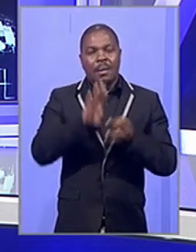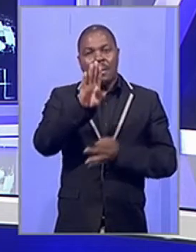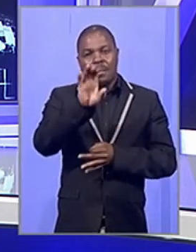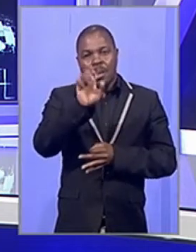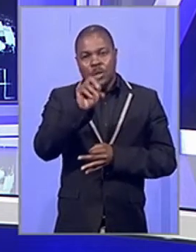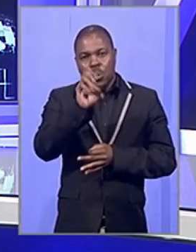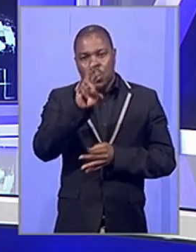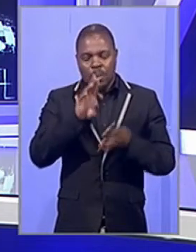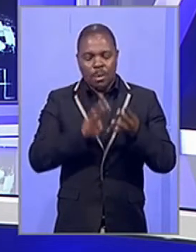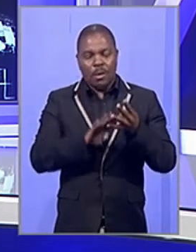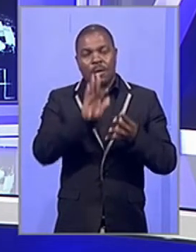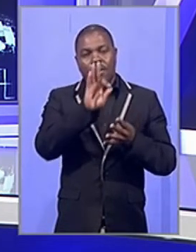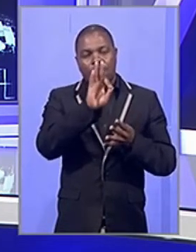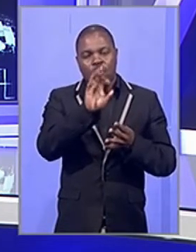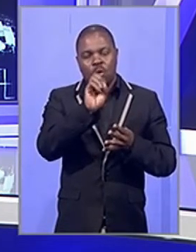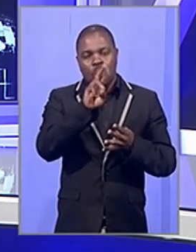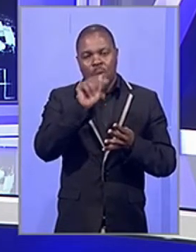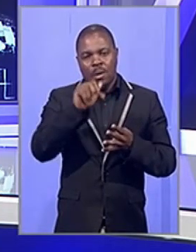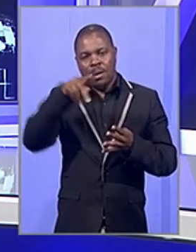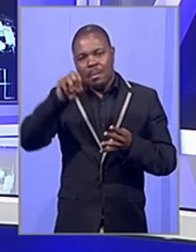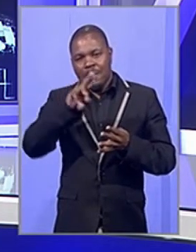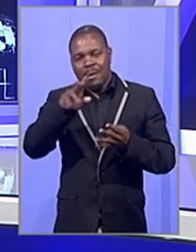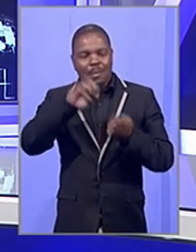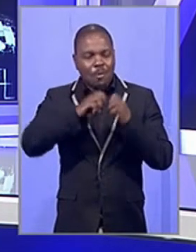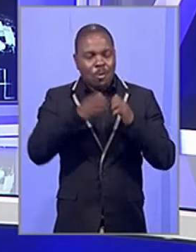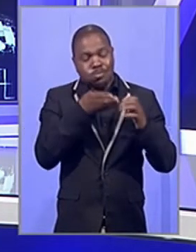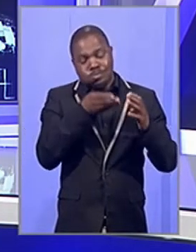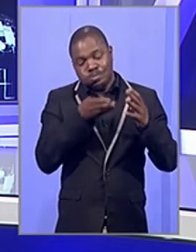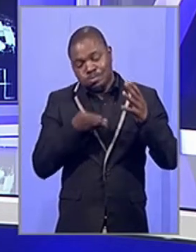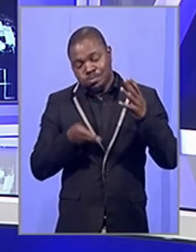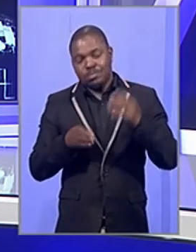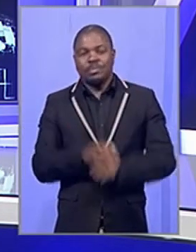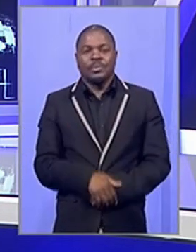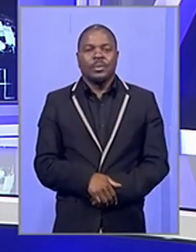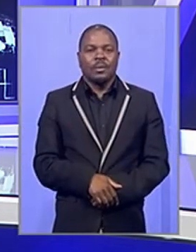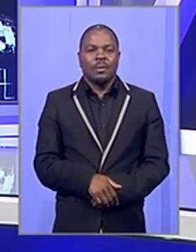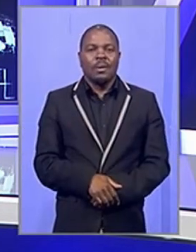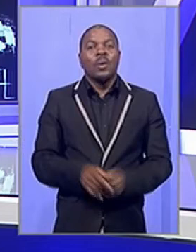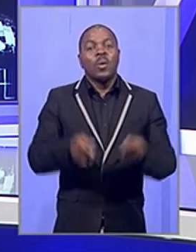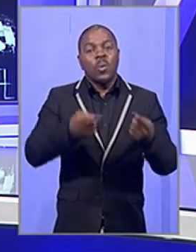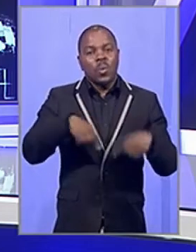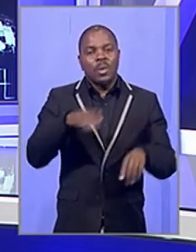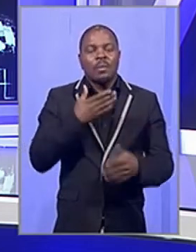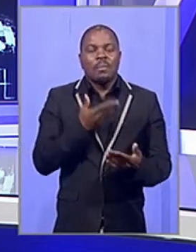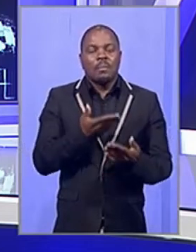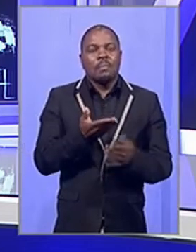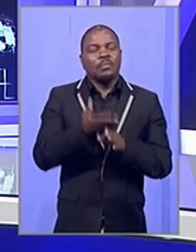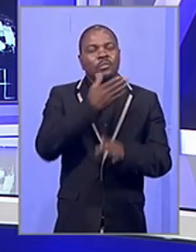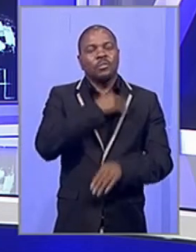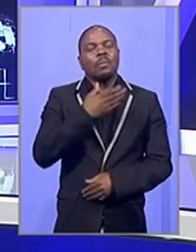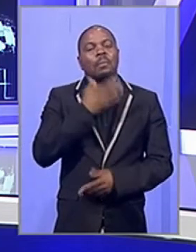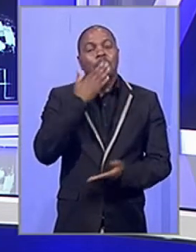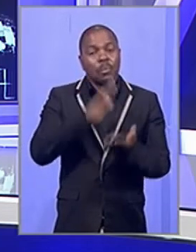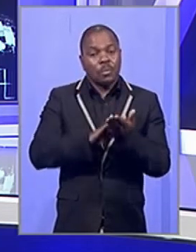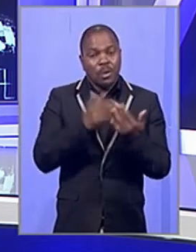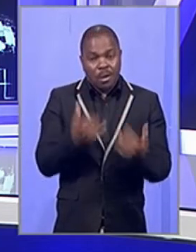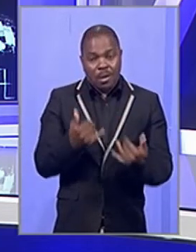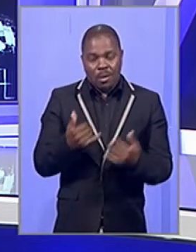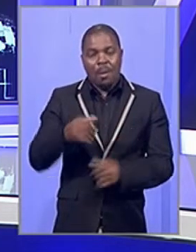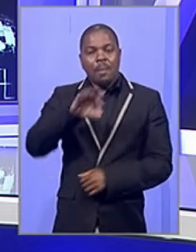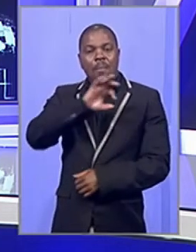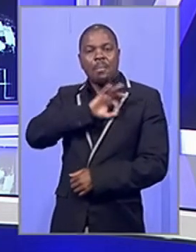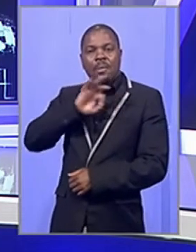Flora Park gare ga mafelo a mangwe. Bjalo ka ge re le tshepišitše maloba, re boledišana le